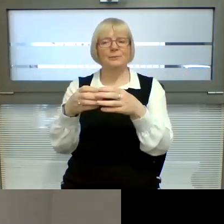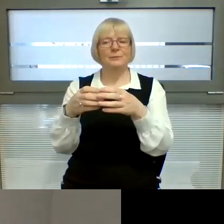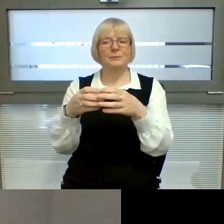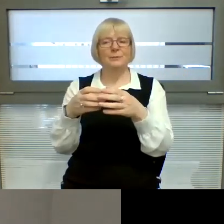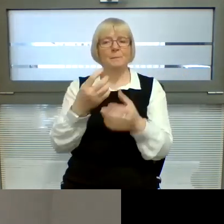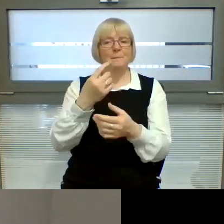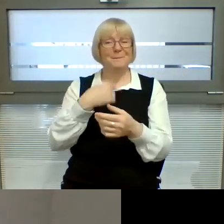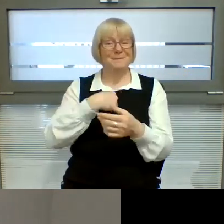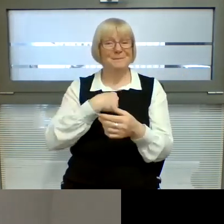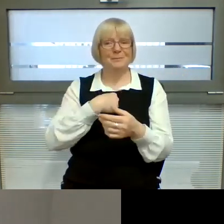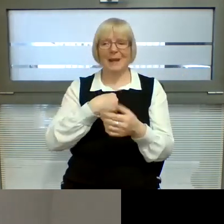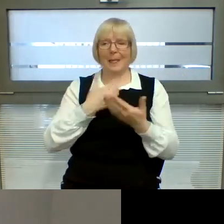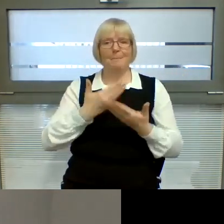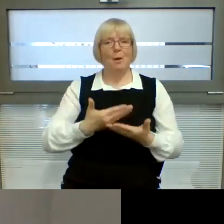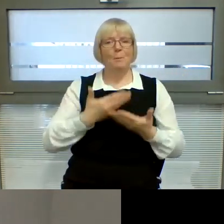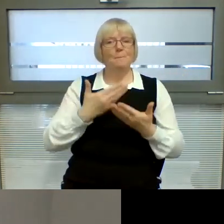working